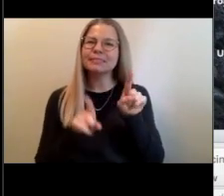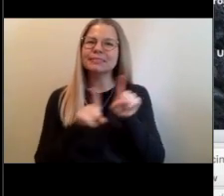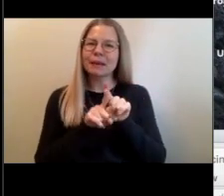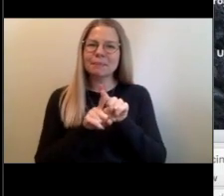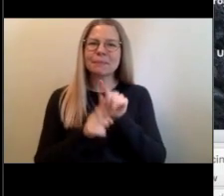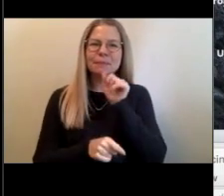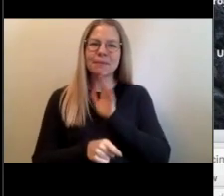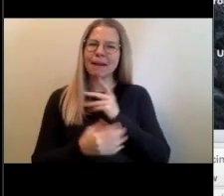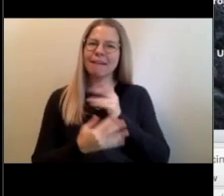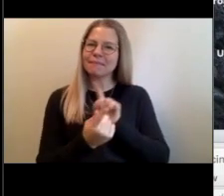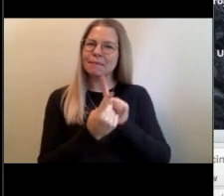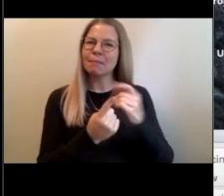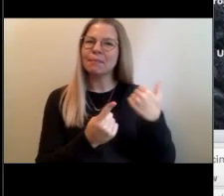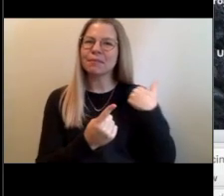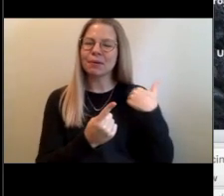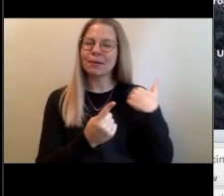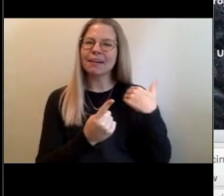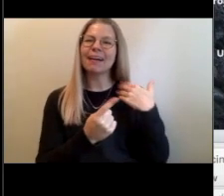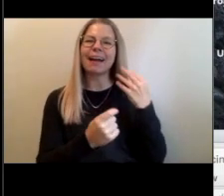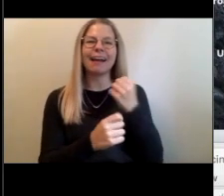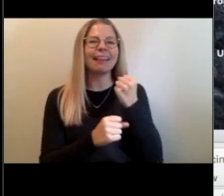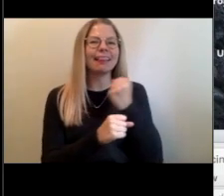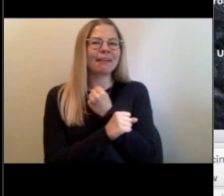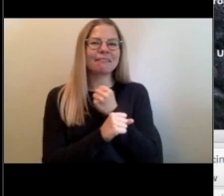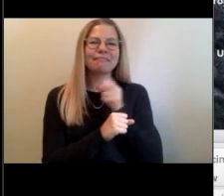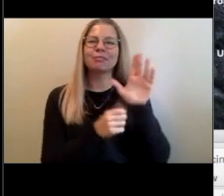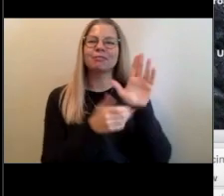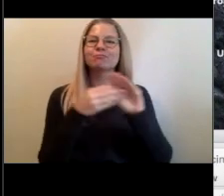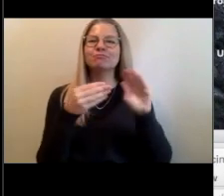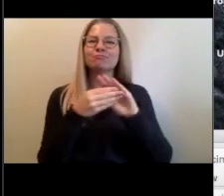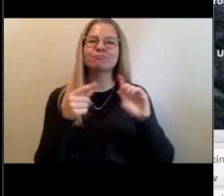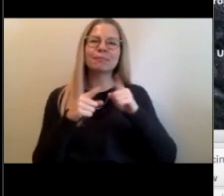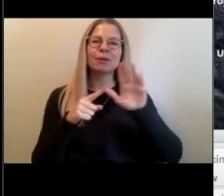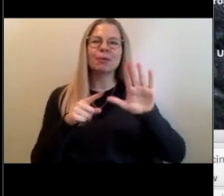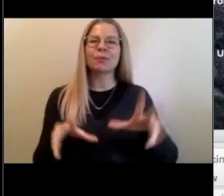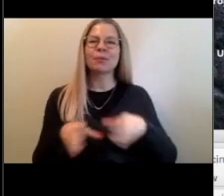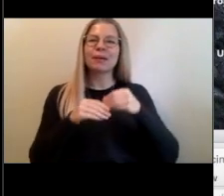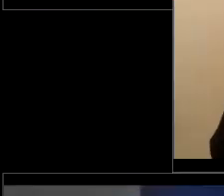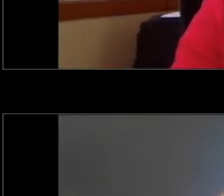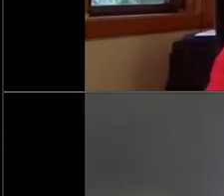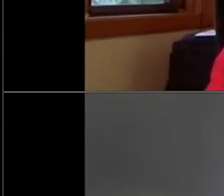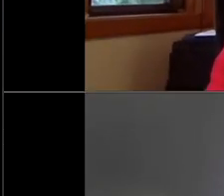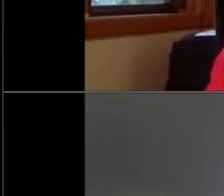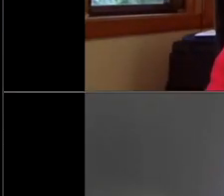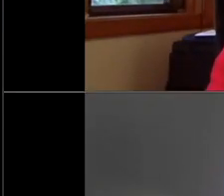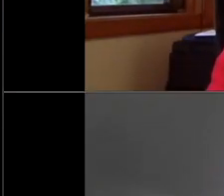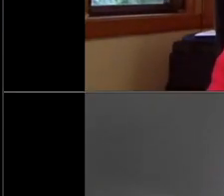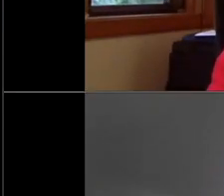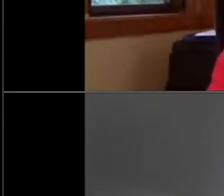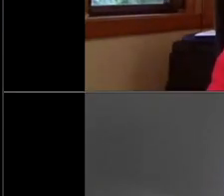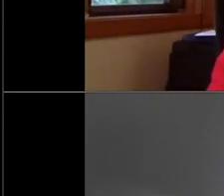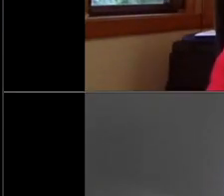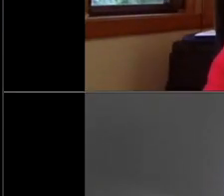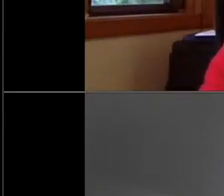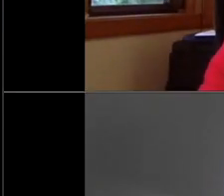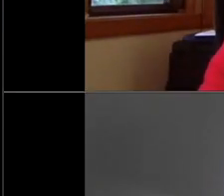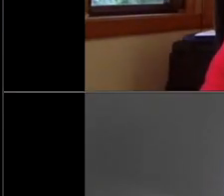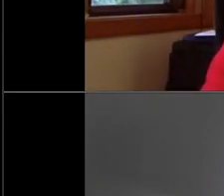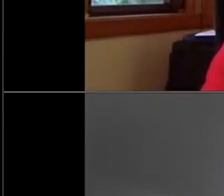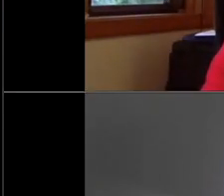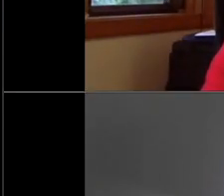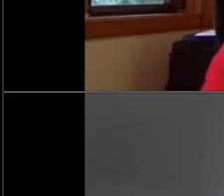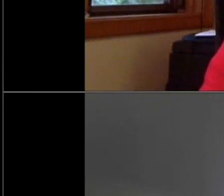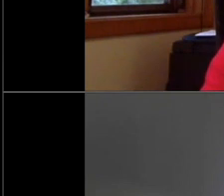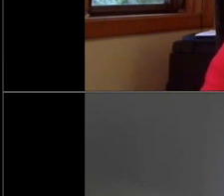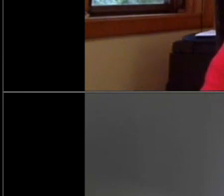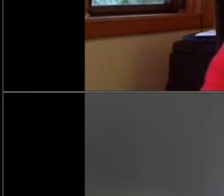about her wedding present to her husband, and then how it helped them so much later on. Thank you so much